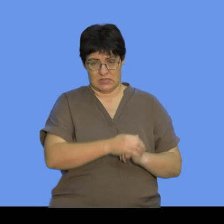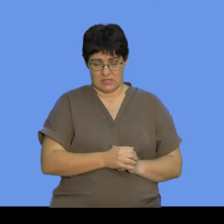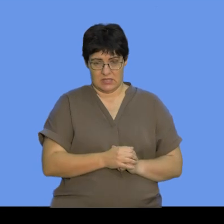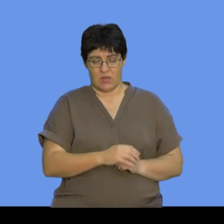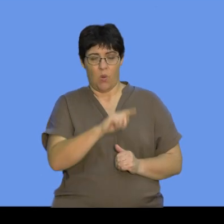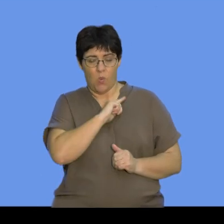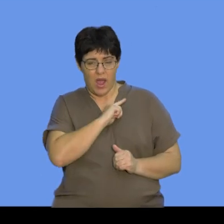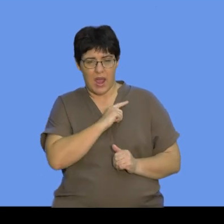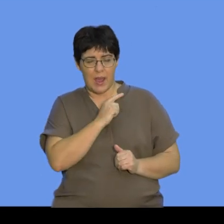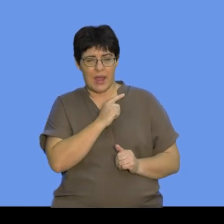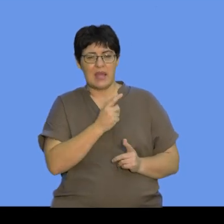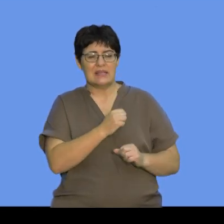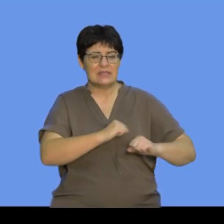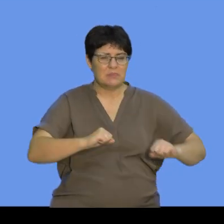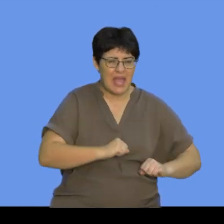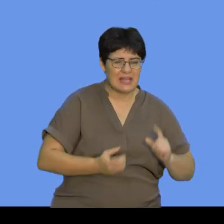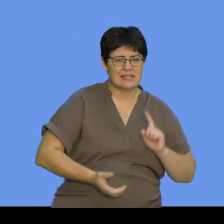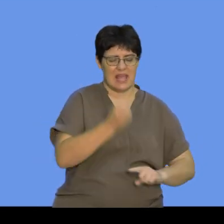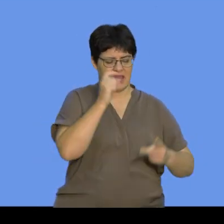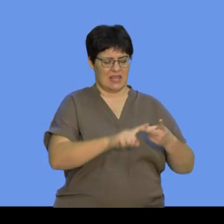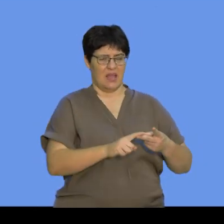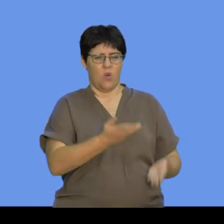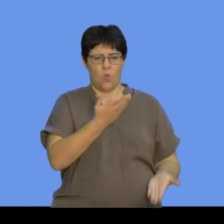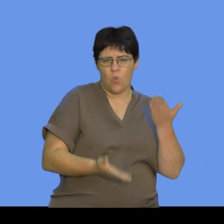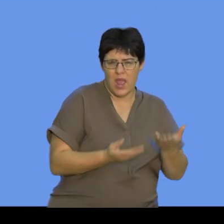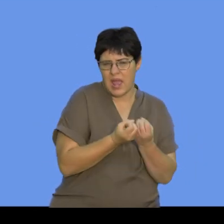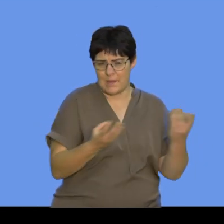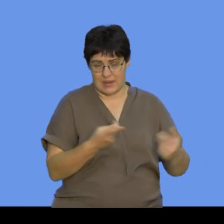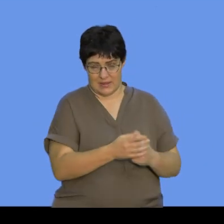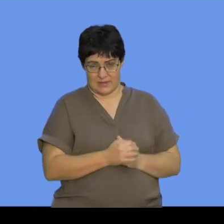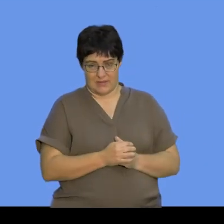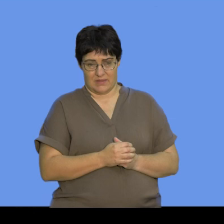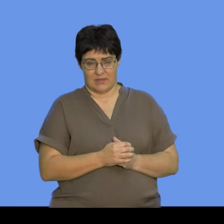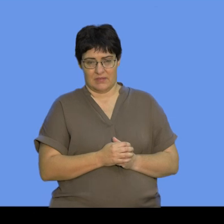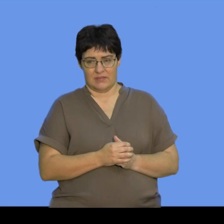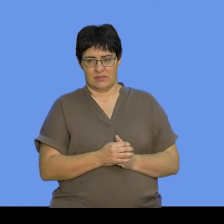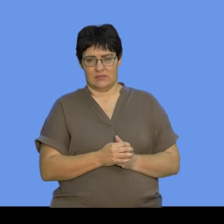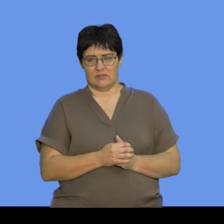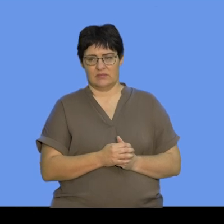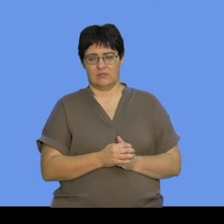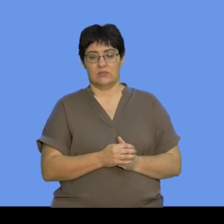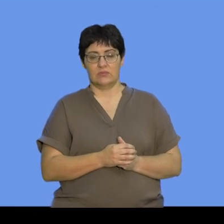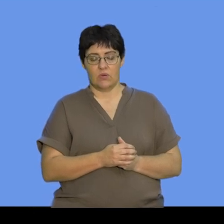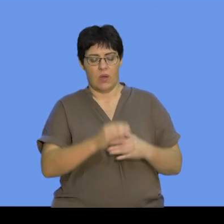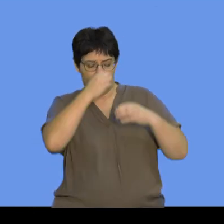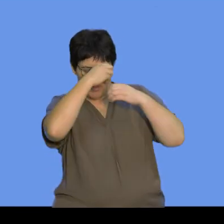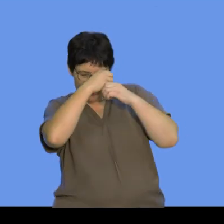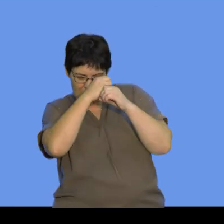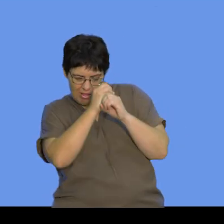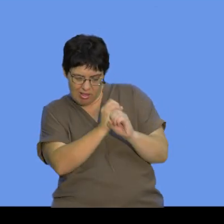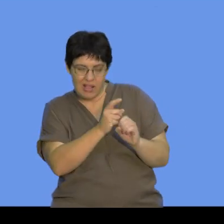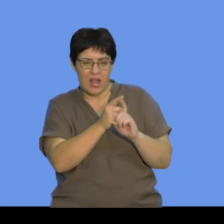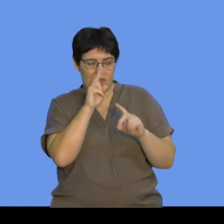and how much space it occupies in terms of volume, right? Okay, so in terms of the microscopic view, the packaging